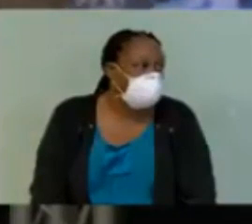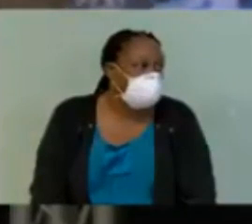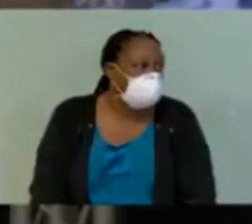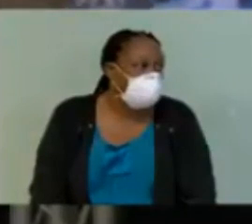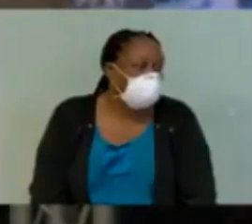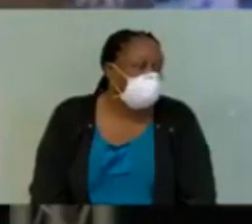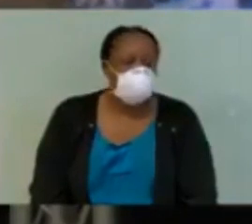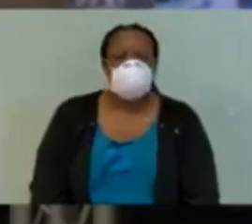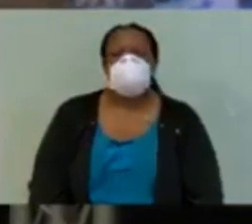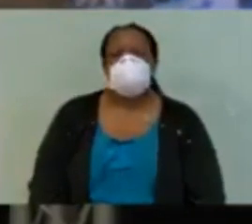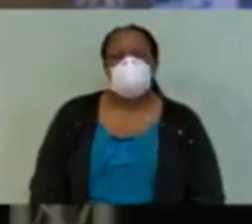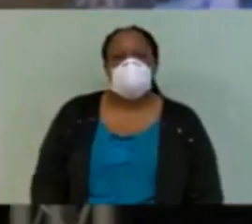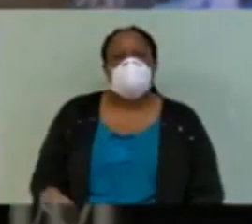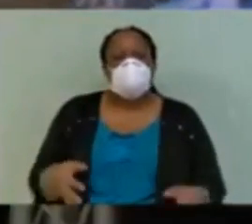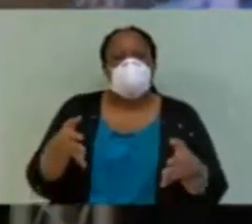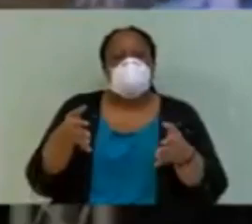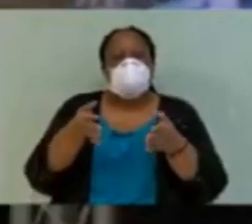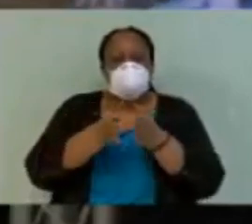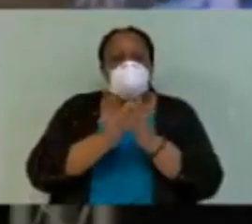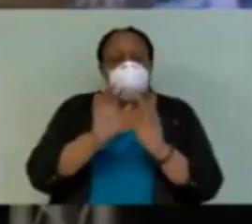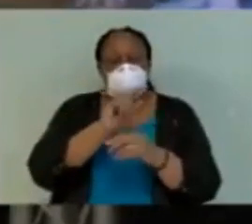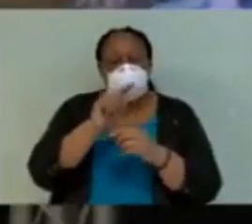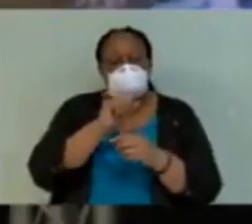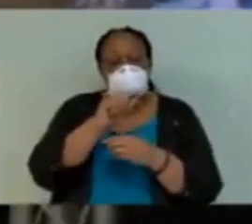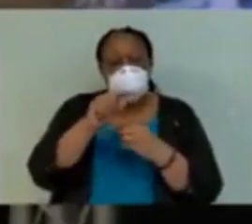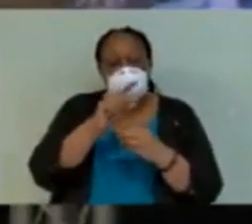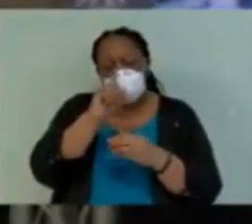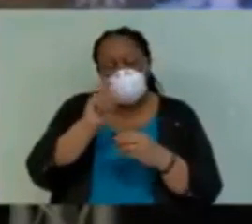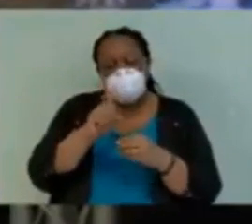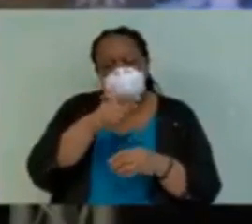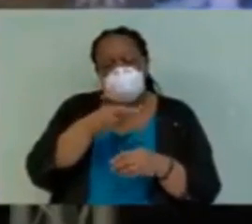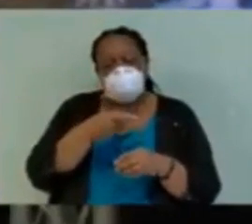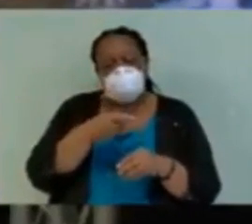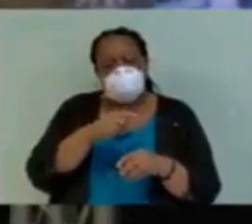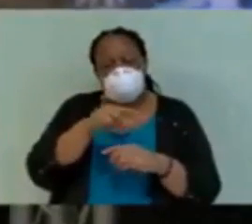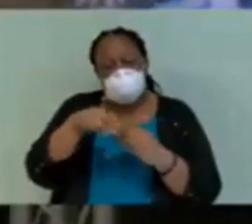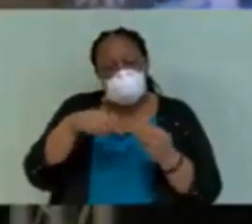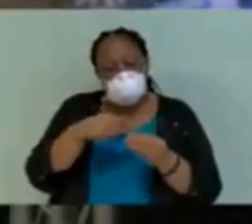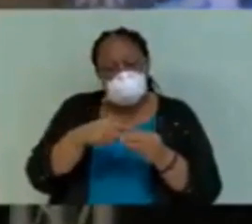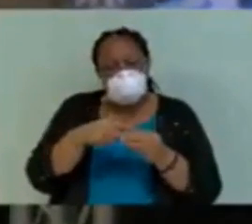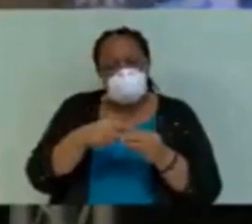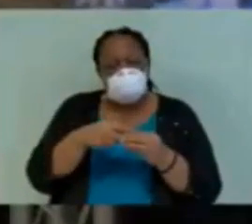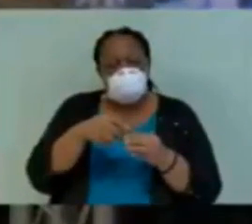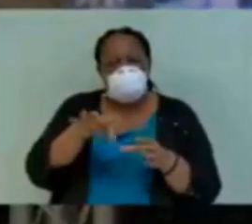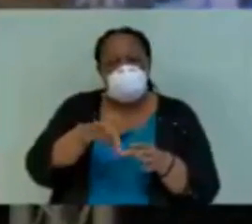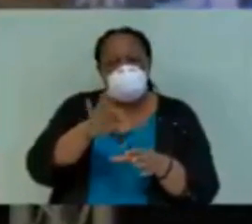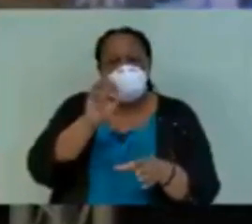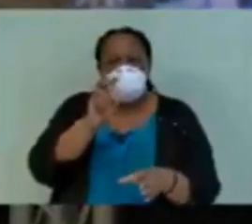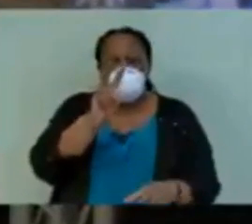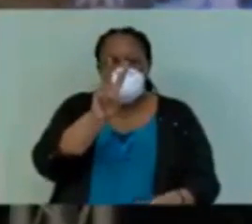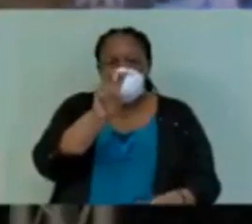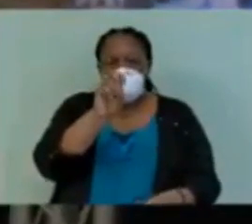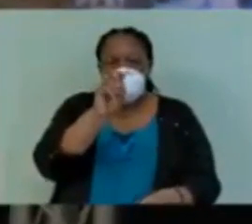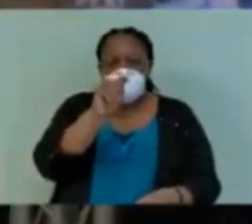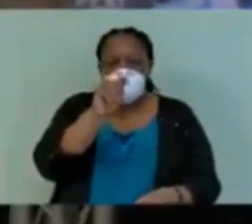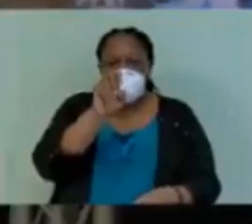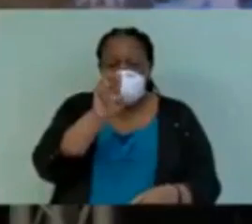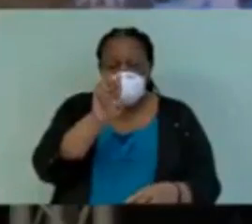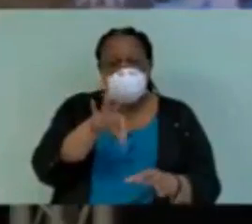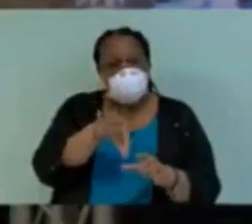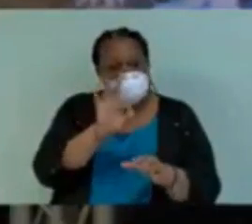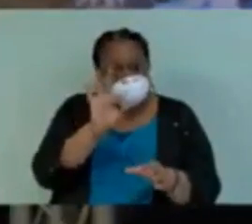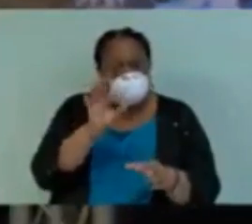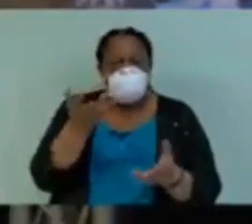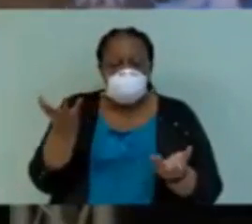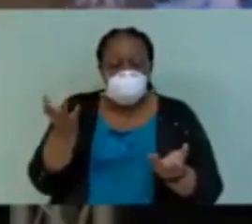under necessity, to extend or to delay or postpone